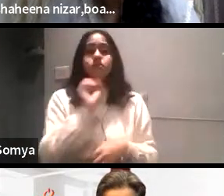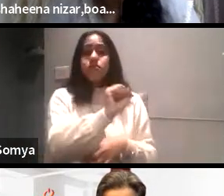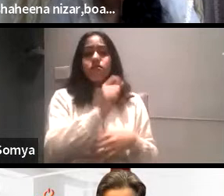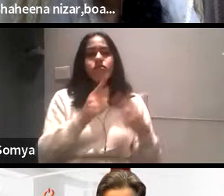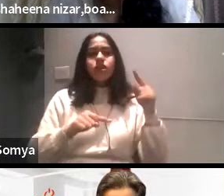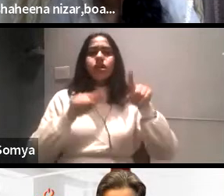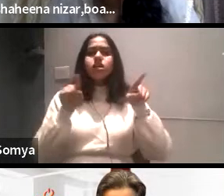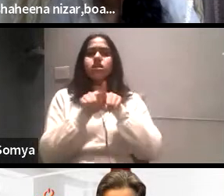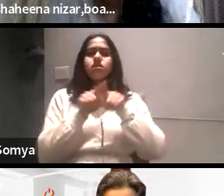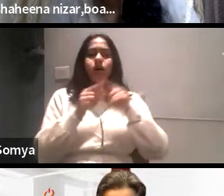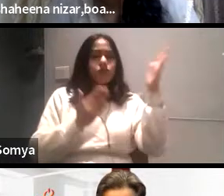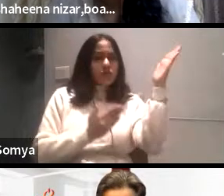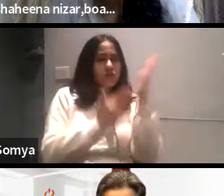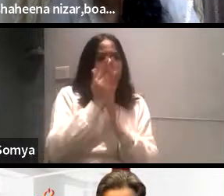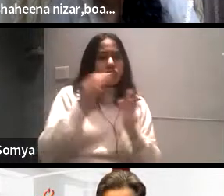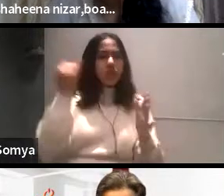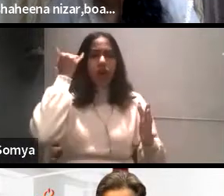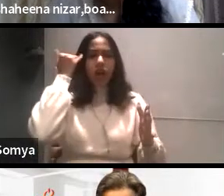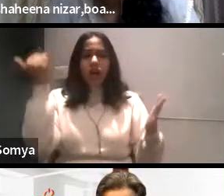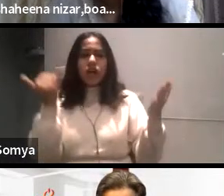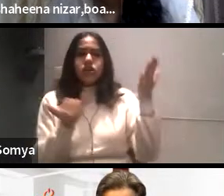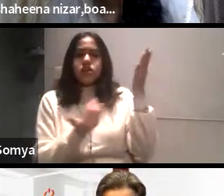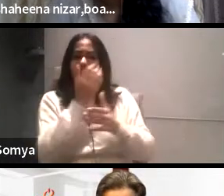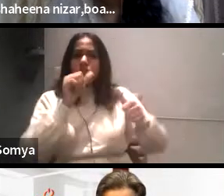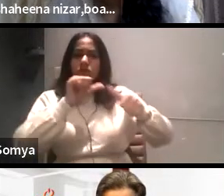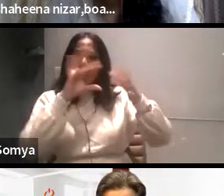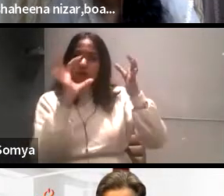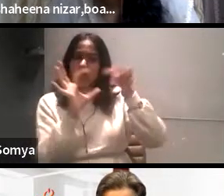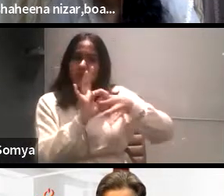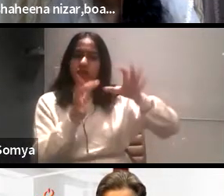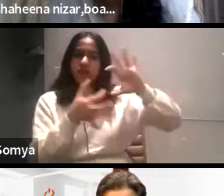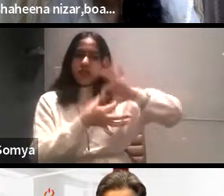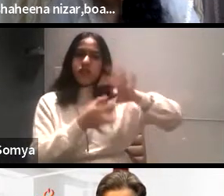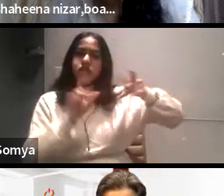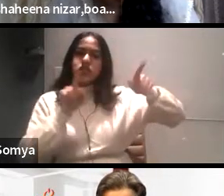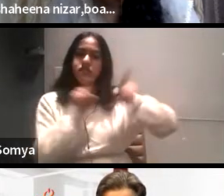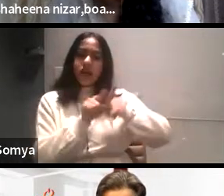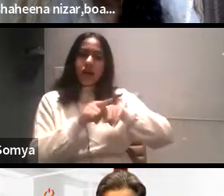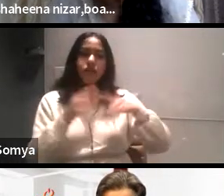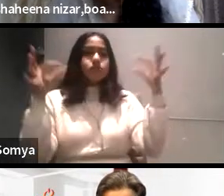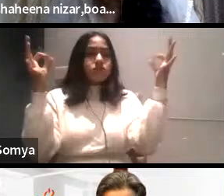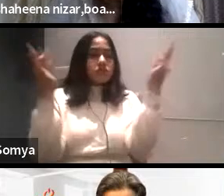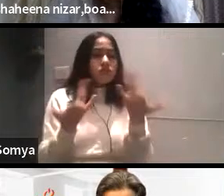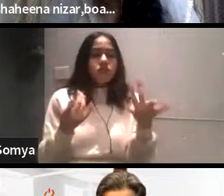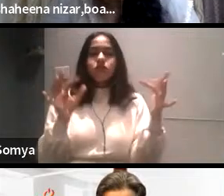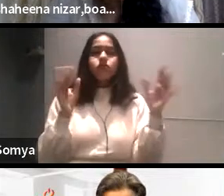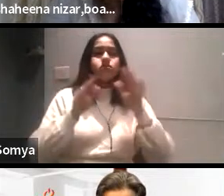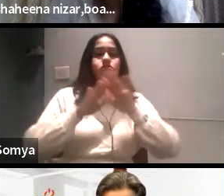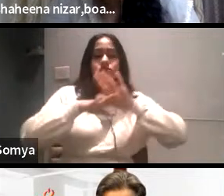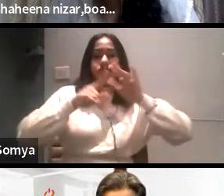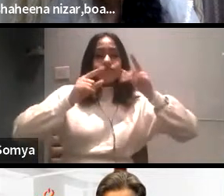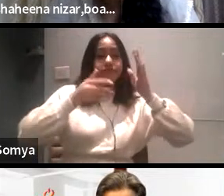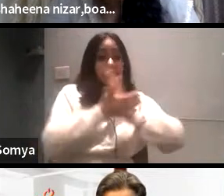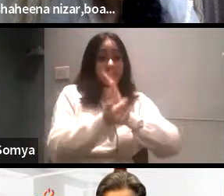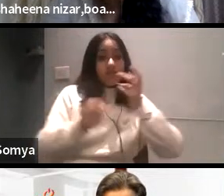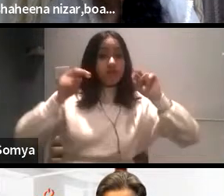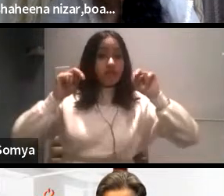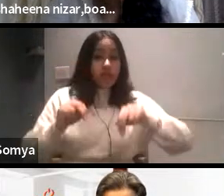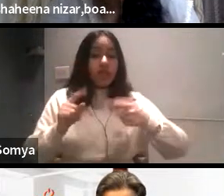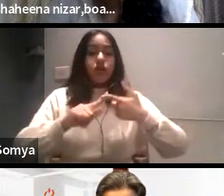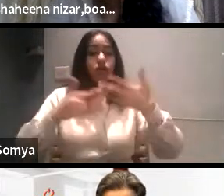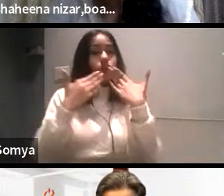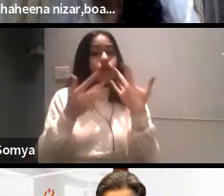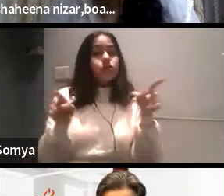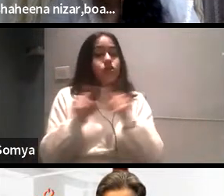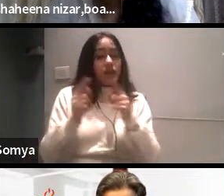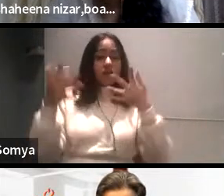range of innovative solutions for special need education, for vocational skill training, for an